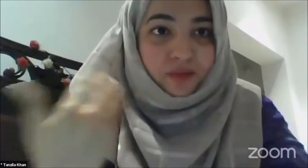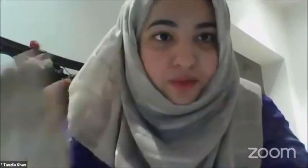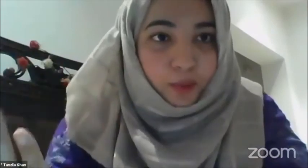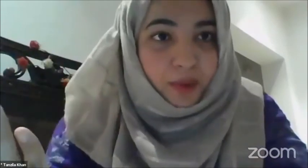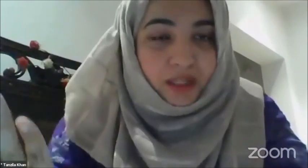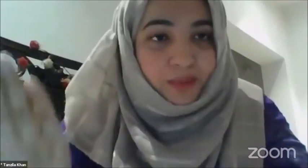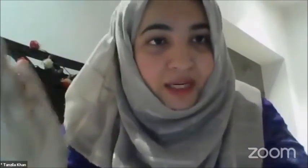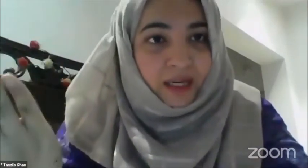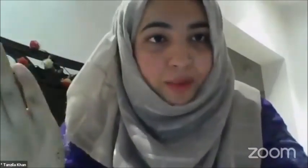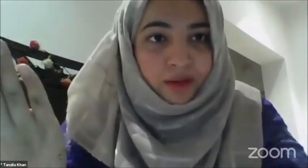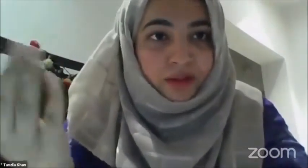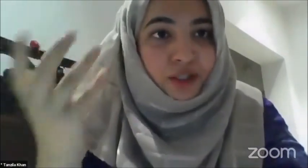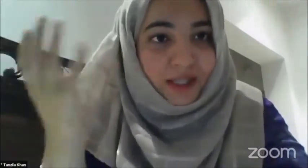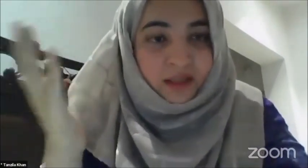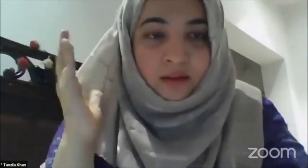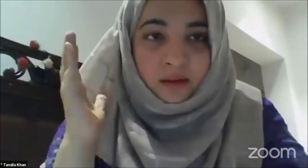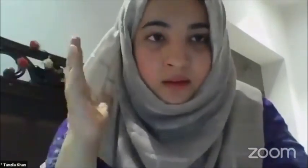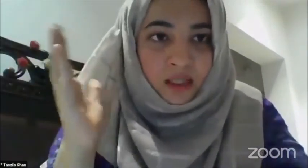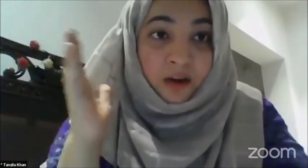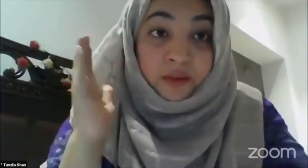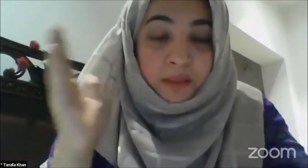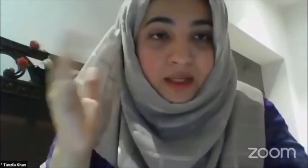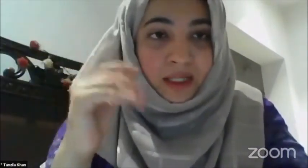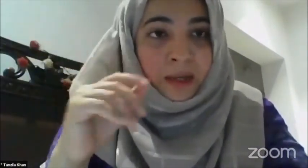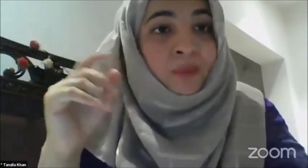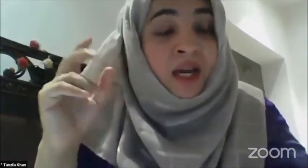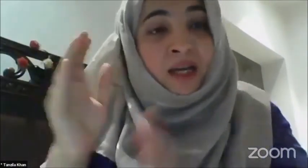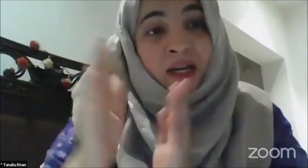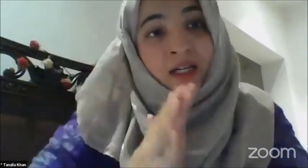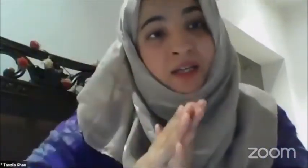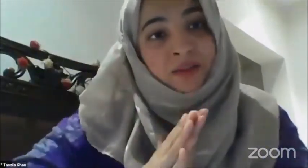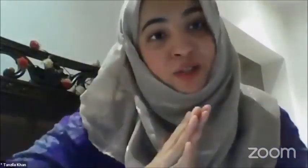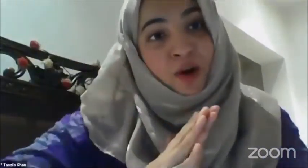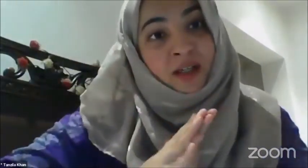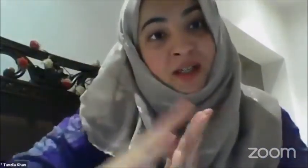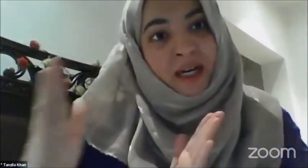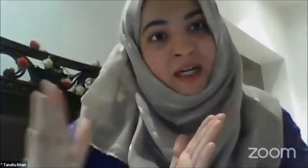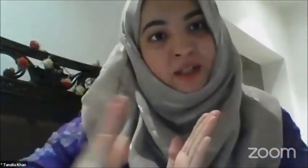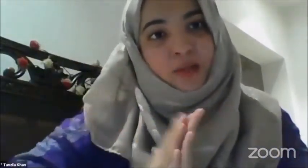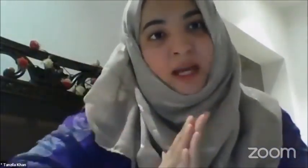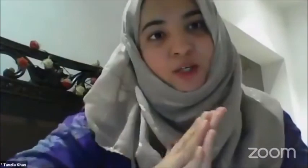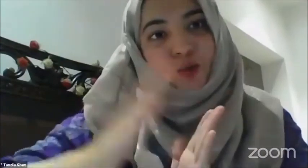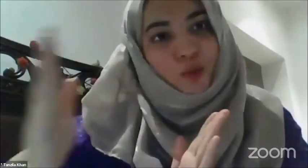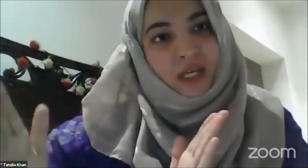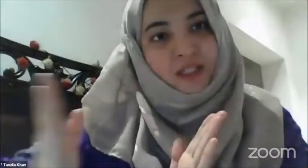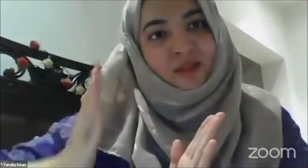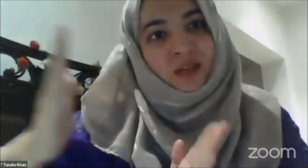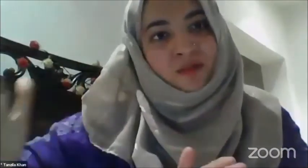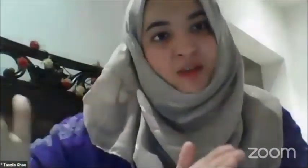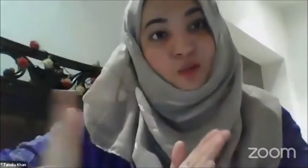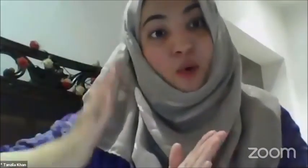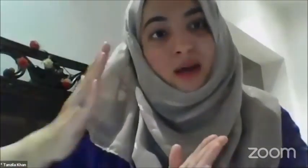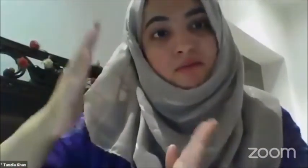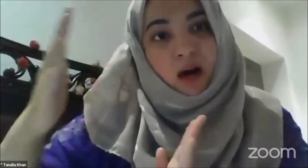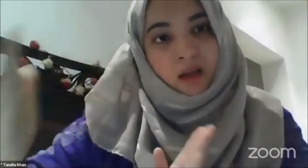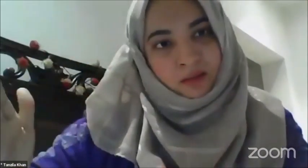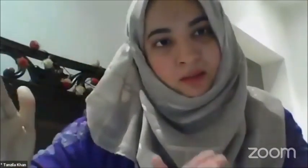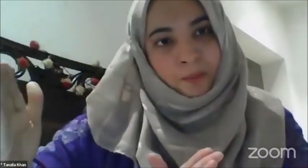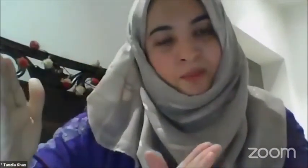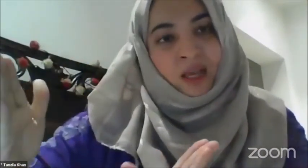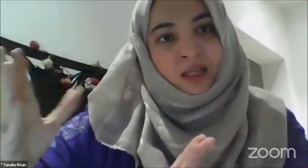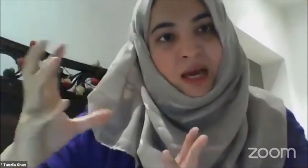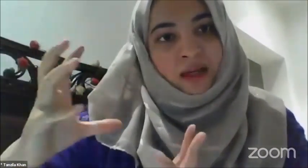because if a woman is bleeding up there, she needs the stuff immediately. And our deliveries got delayed to like 2 weeks, 3 weeks,